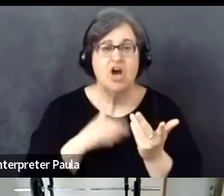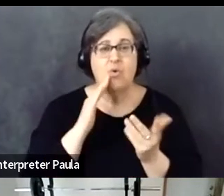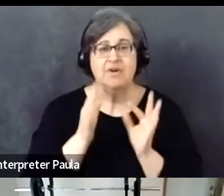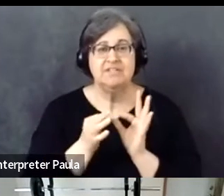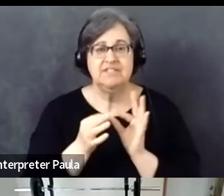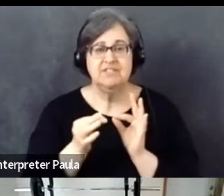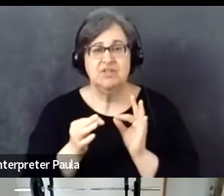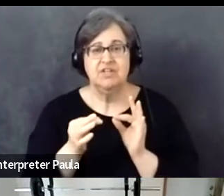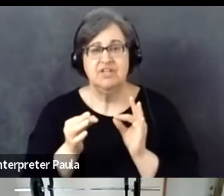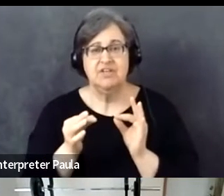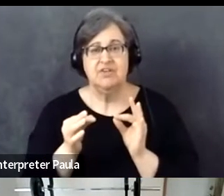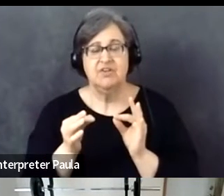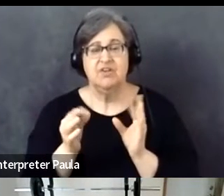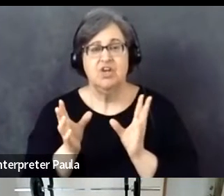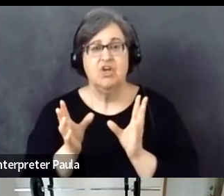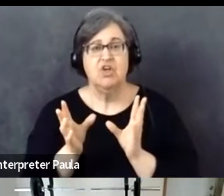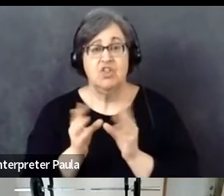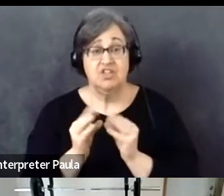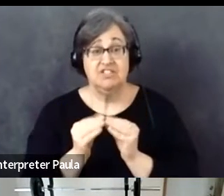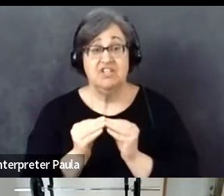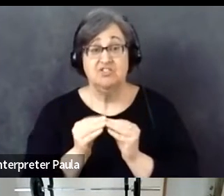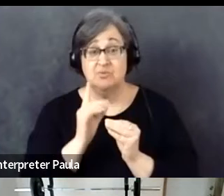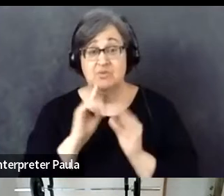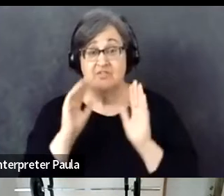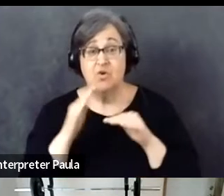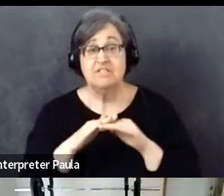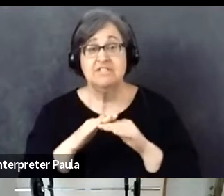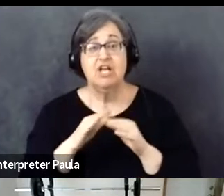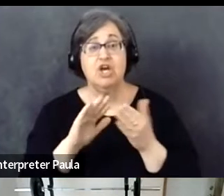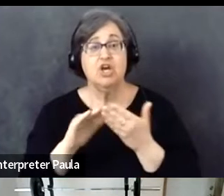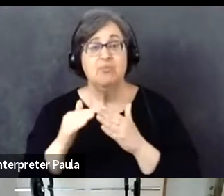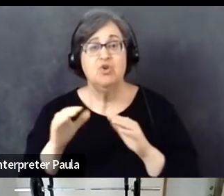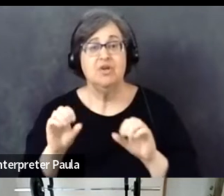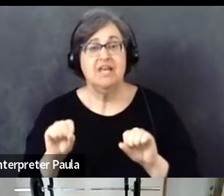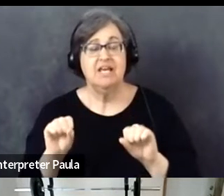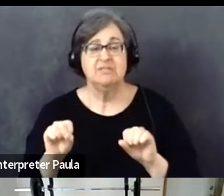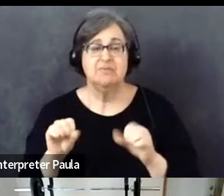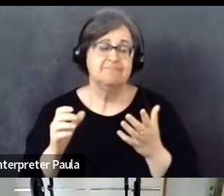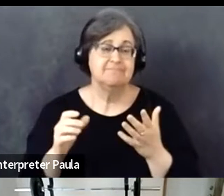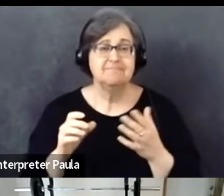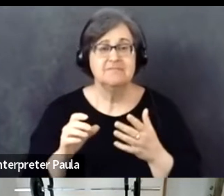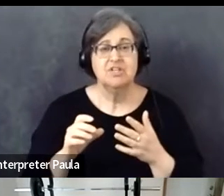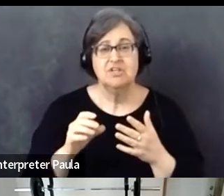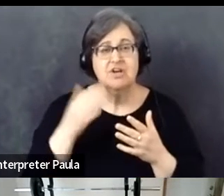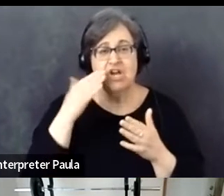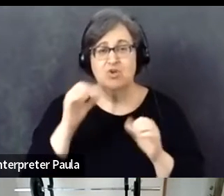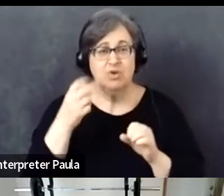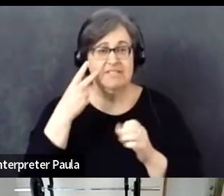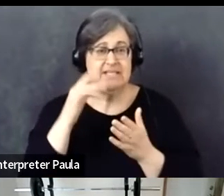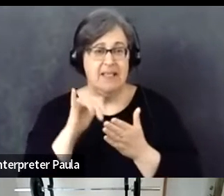this session was very focused on community capacity. I don't know that it necessarily, you can see that